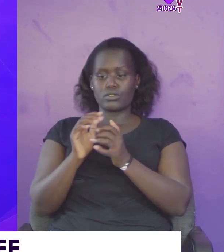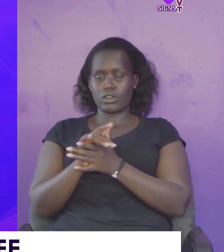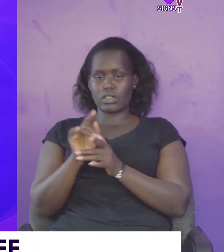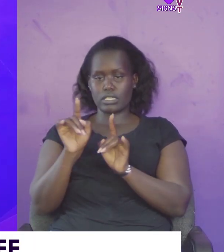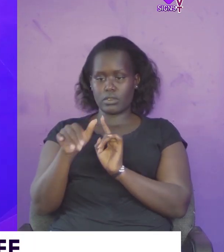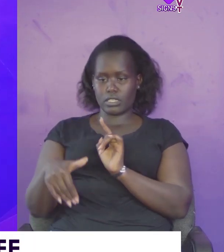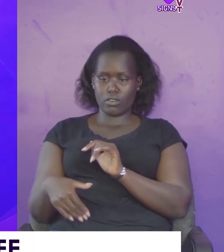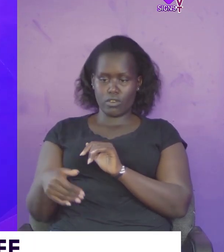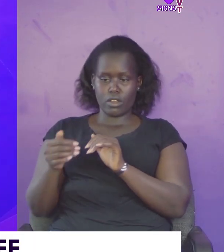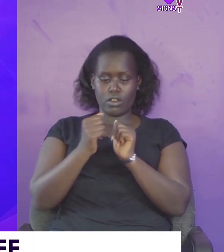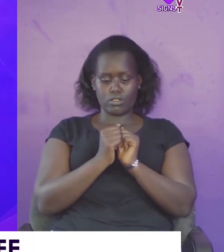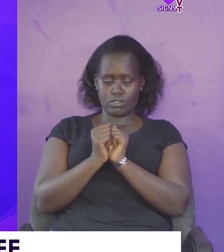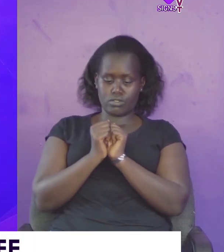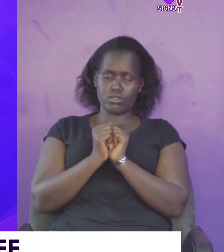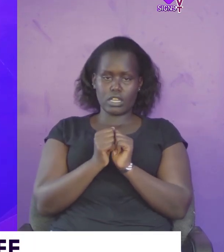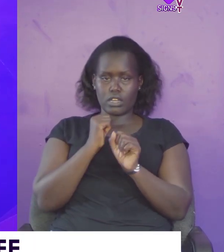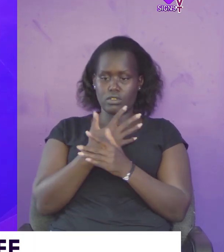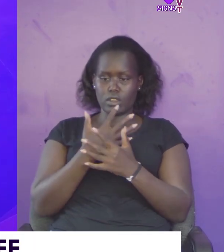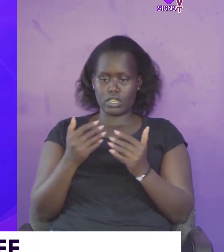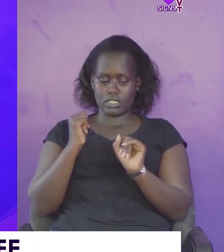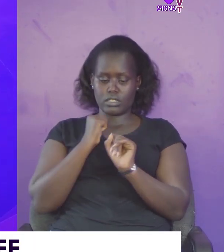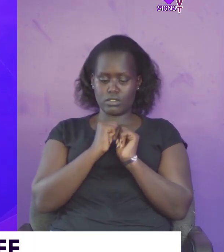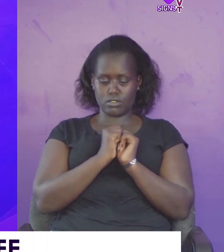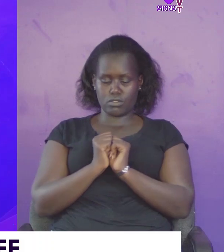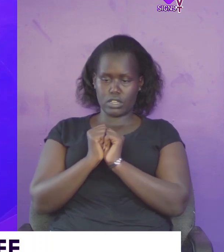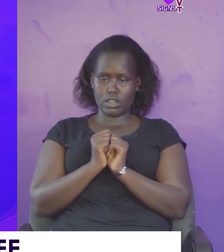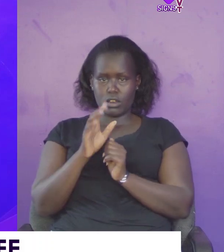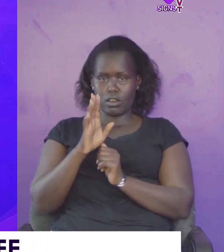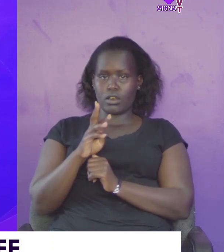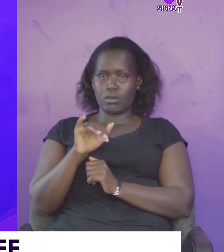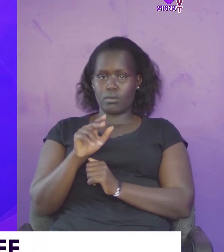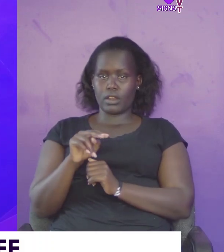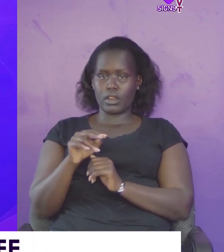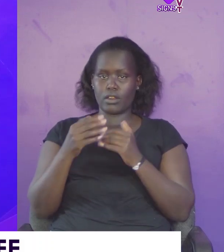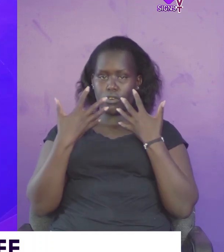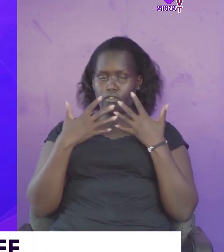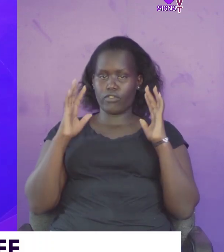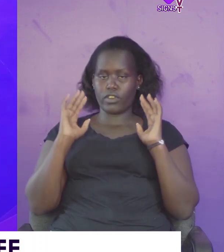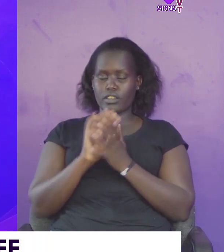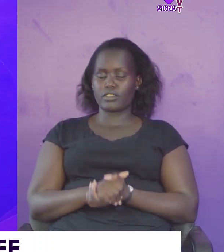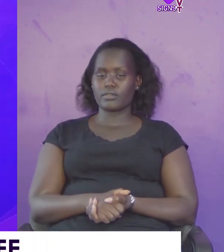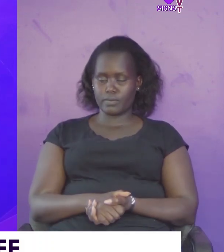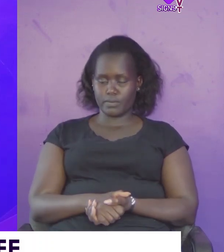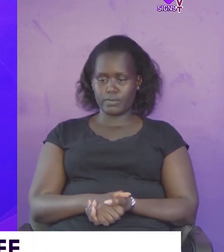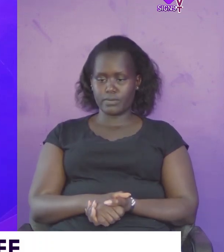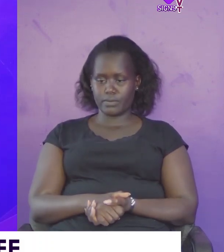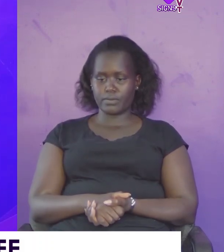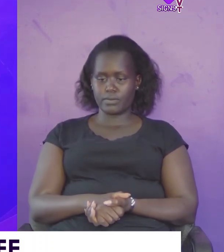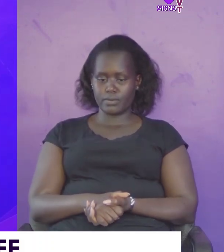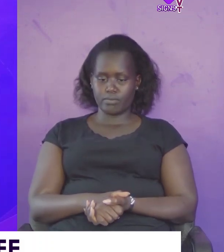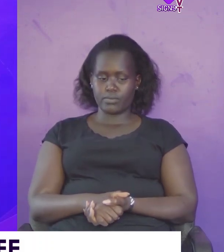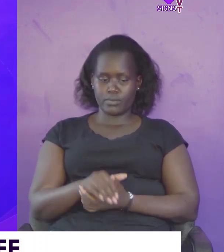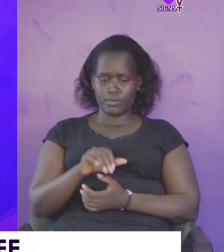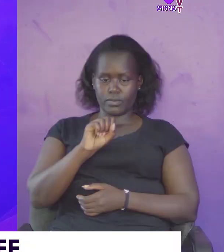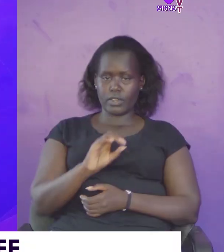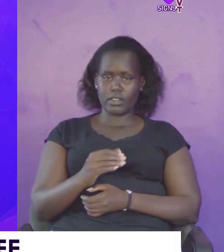Come together, do these things together. Brian, we are done, believe it or not. Great. We are done. Great. So thank